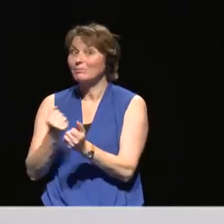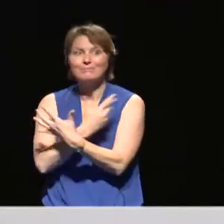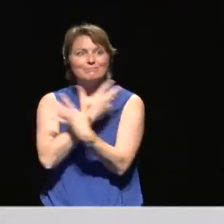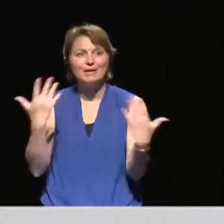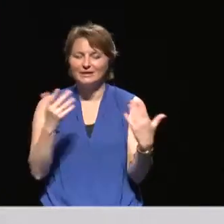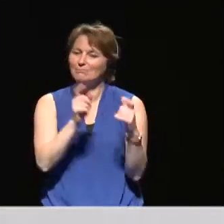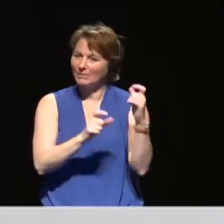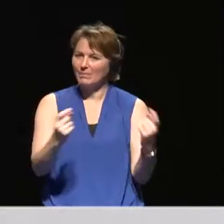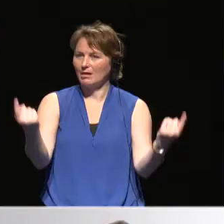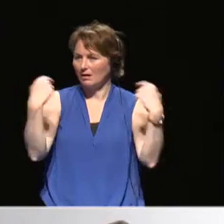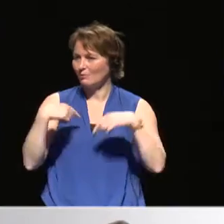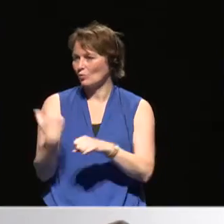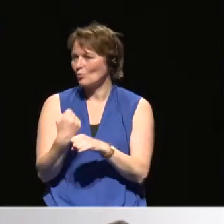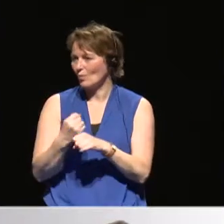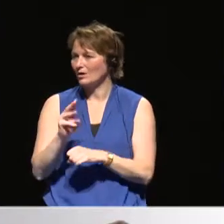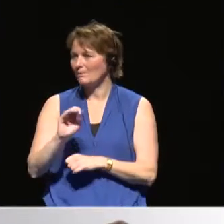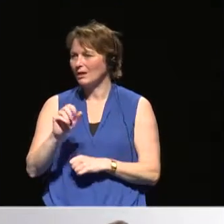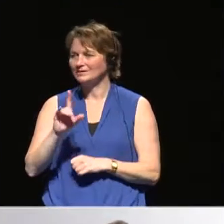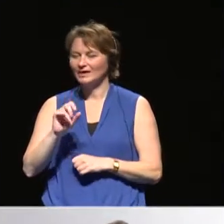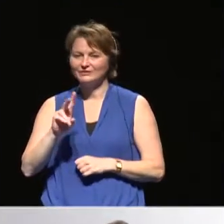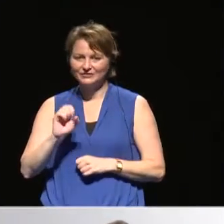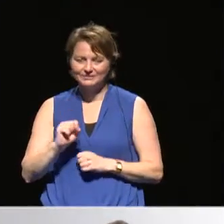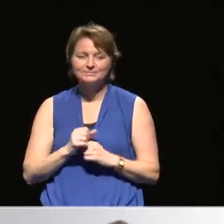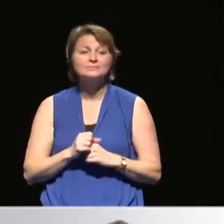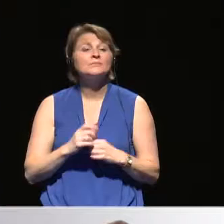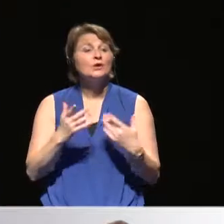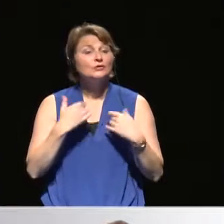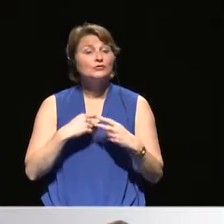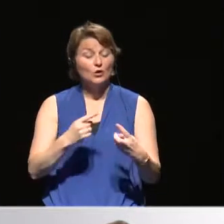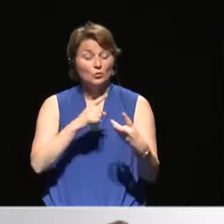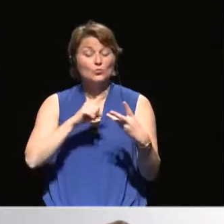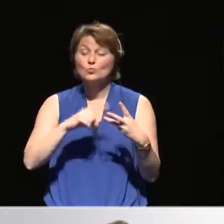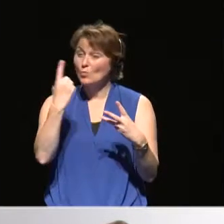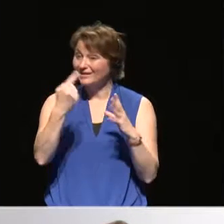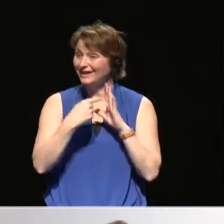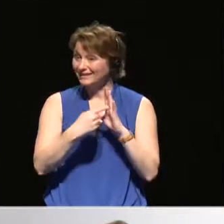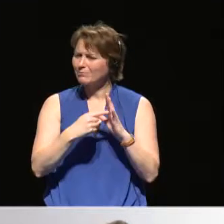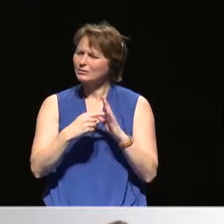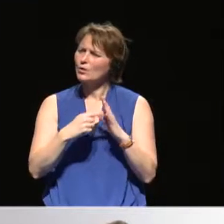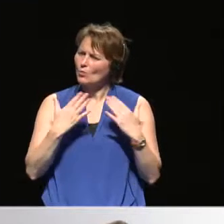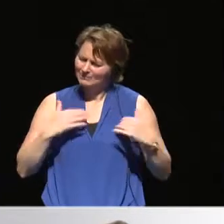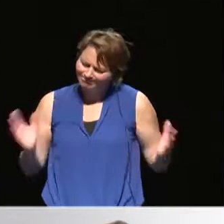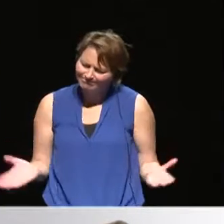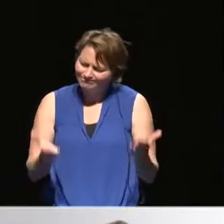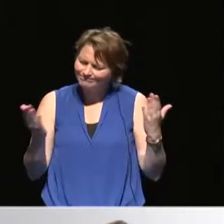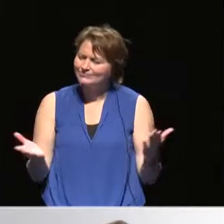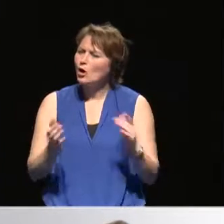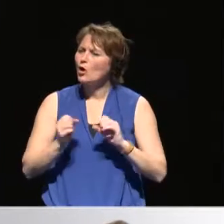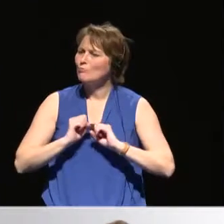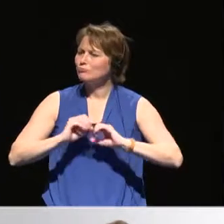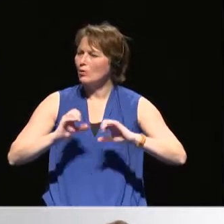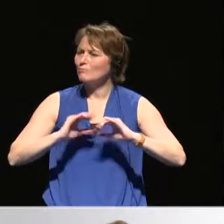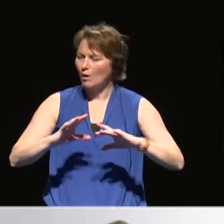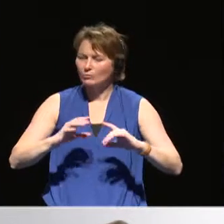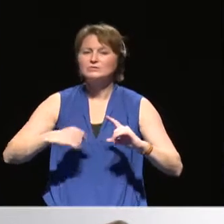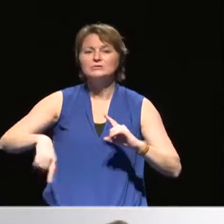workers. And in one of our efforts to promote good governance in the Maldives has been to promote decentralization